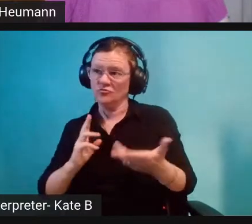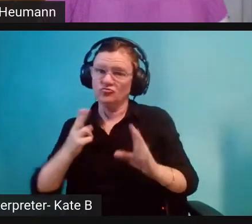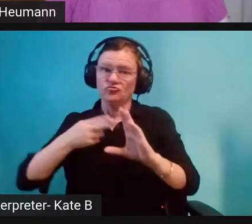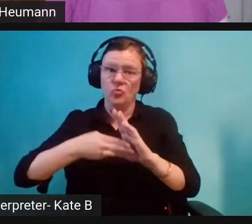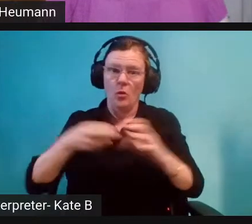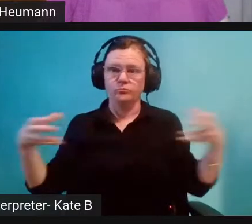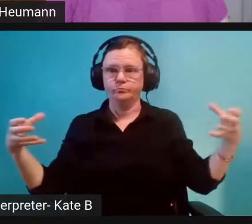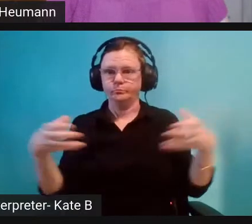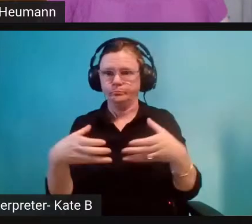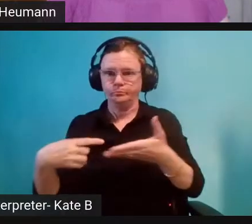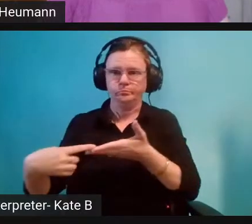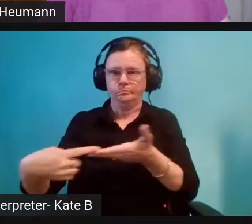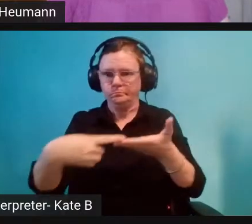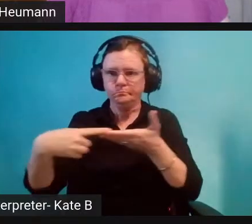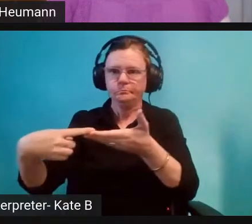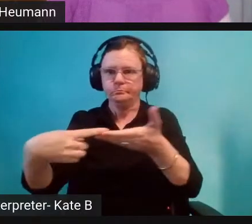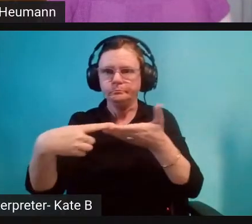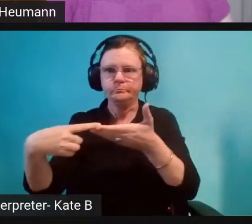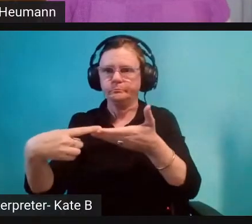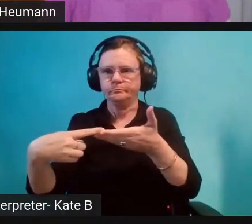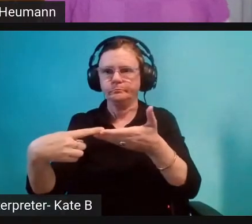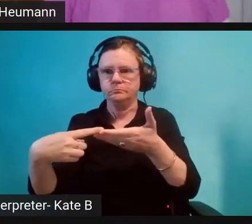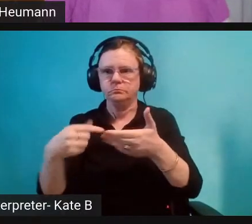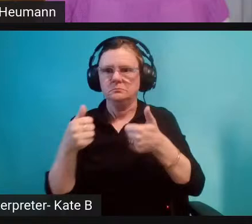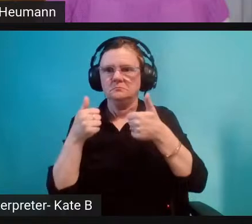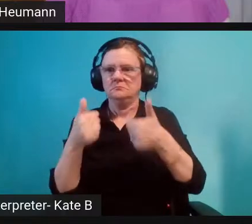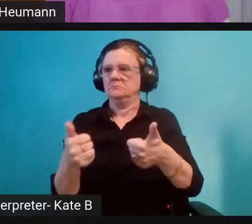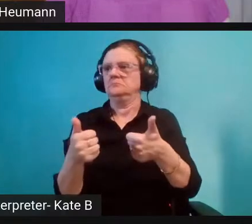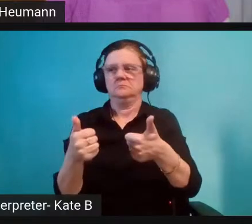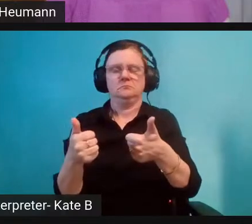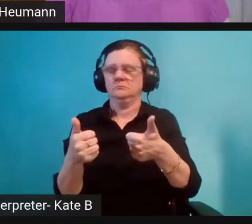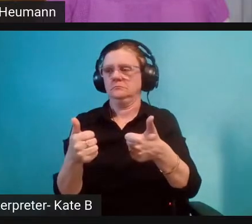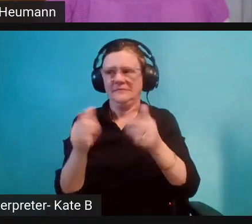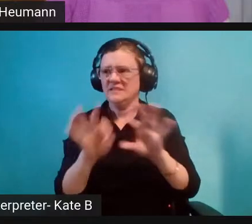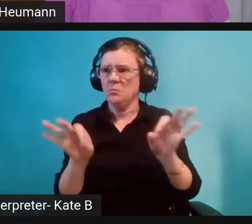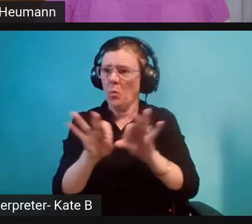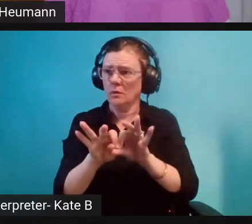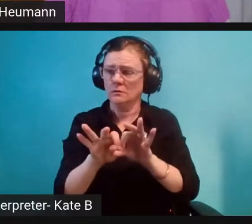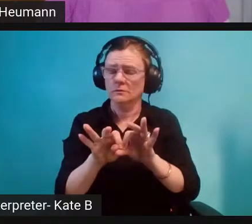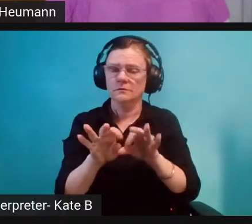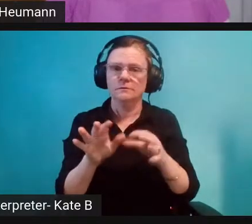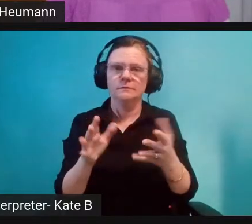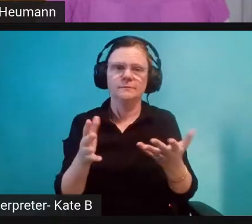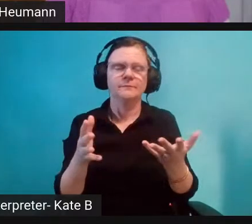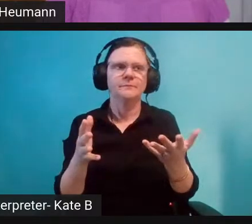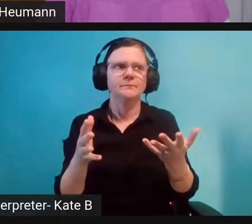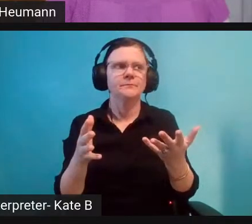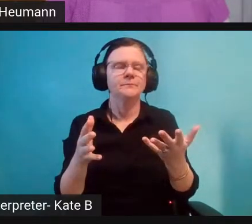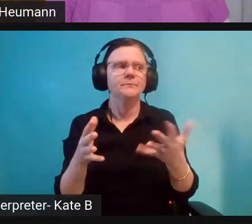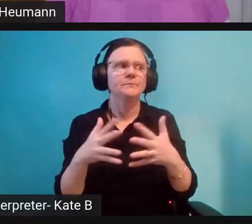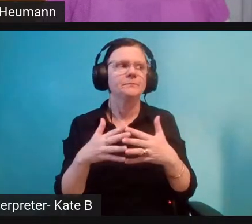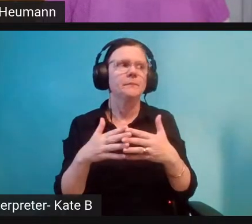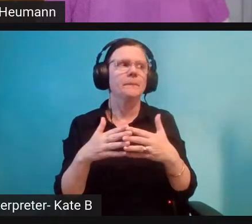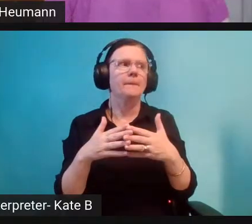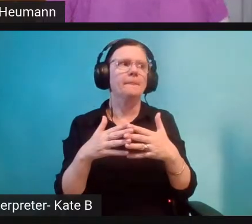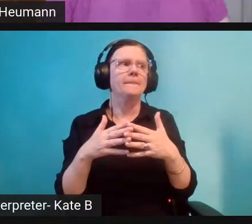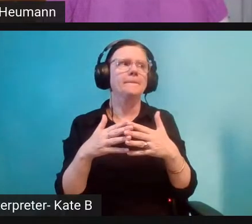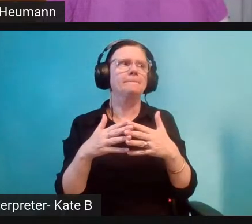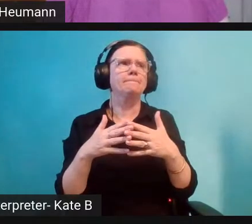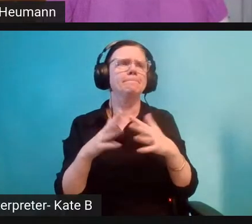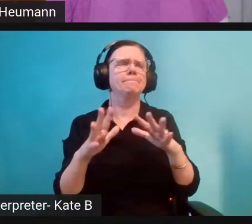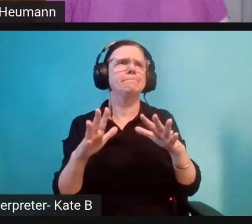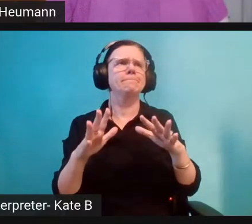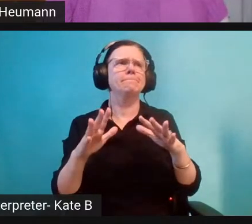talk about these issues. I think that's also important because, you know, one thing we're